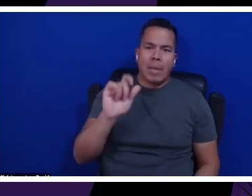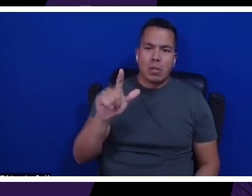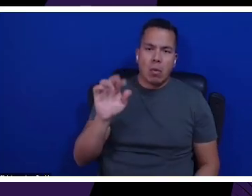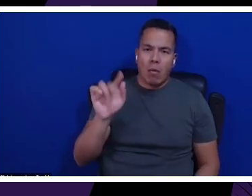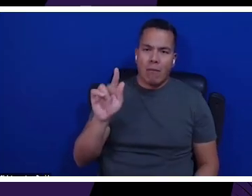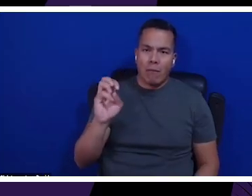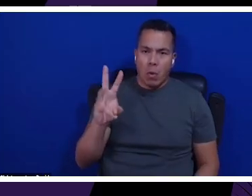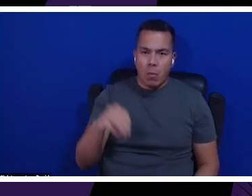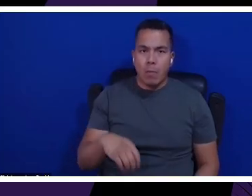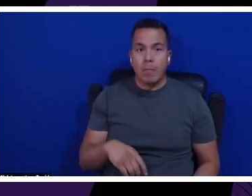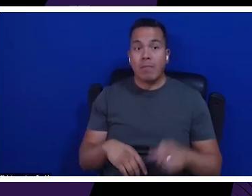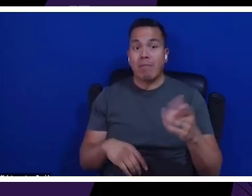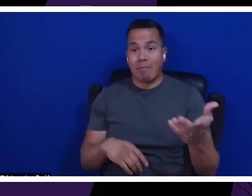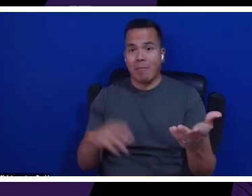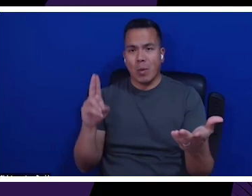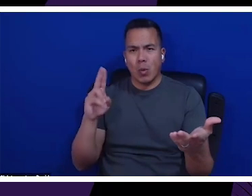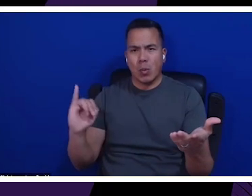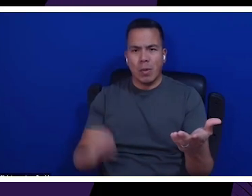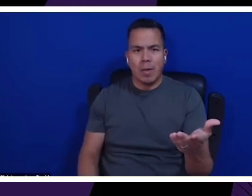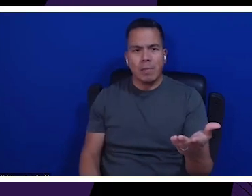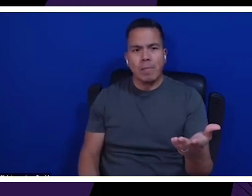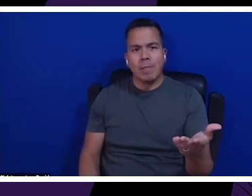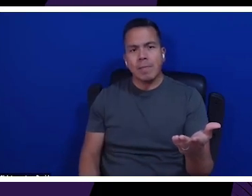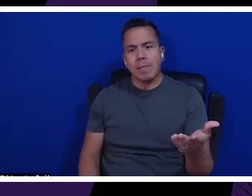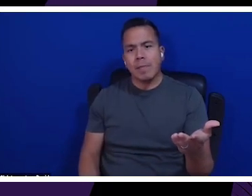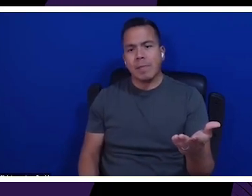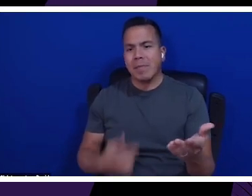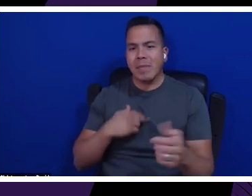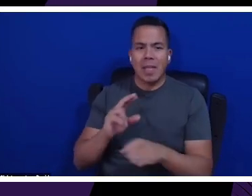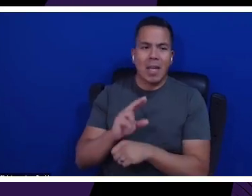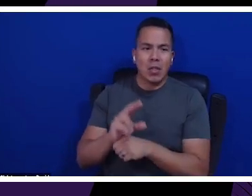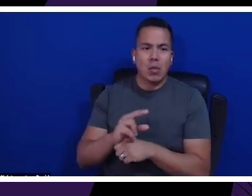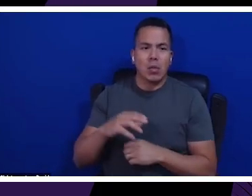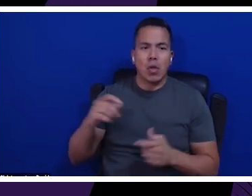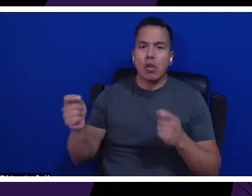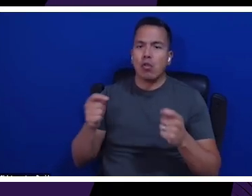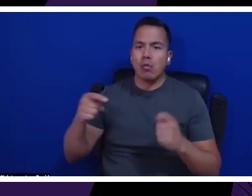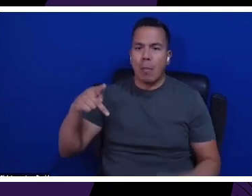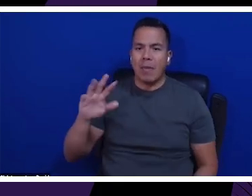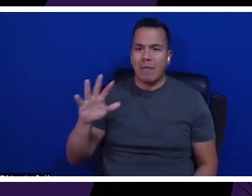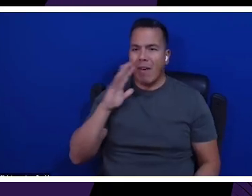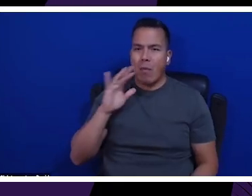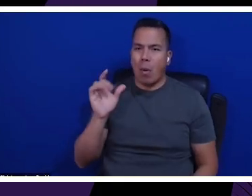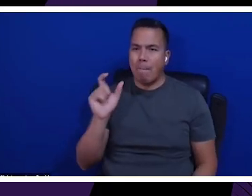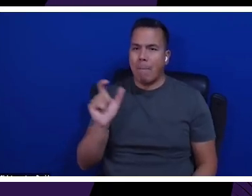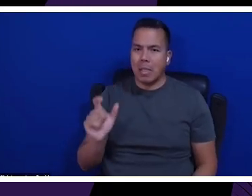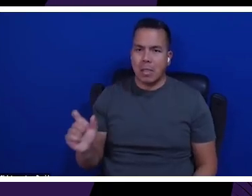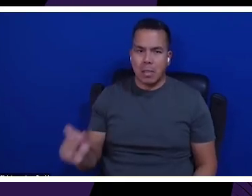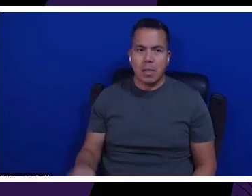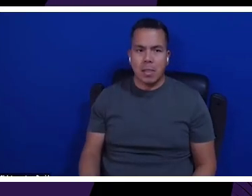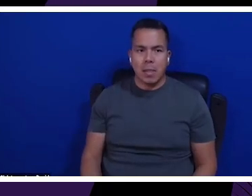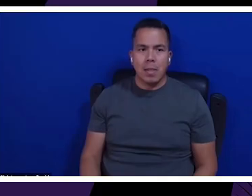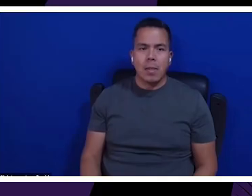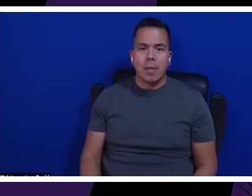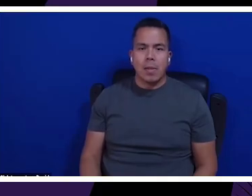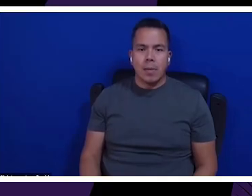This is the user interface. I use Control P5 for the buttons by